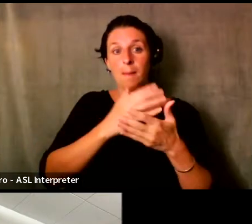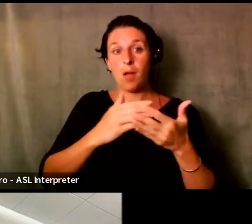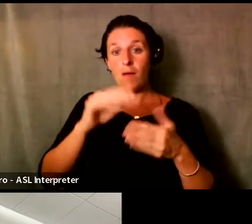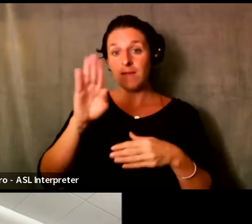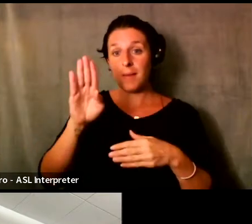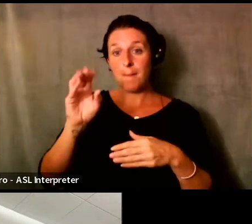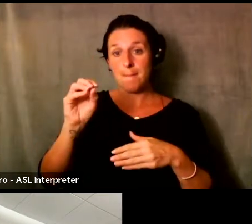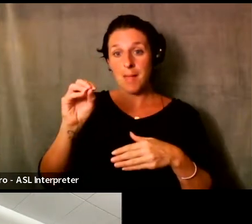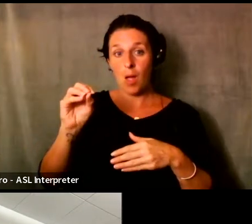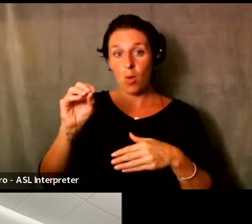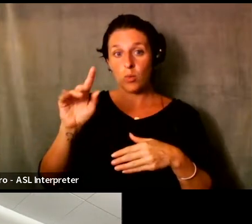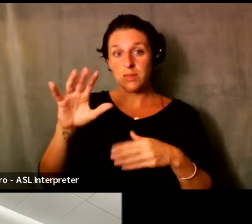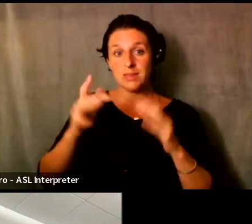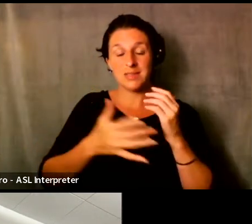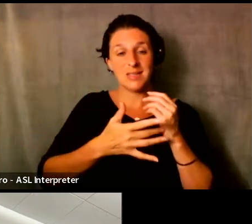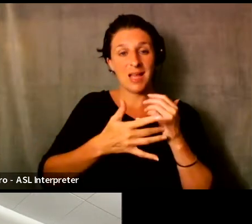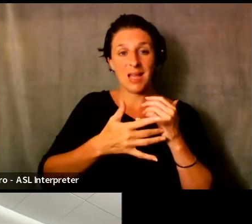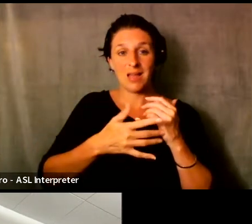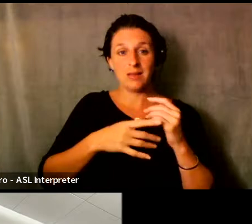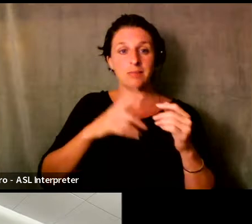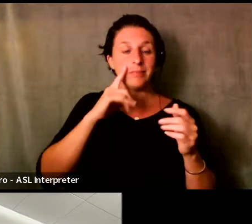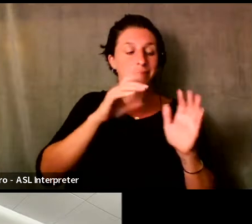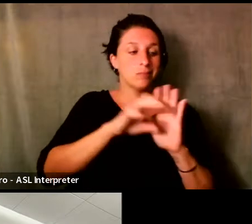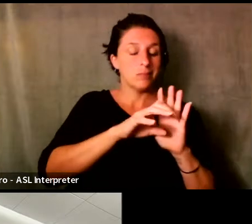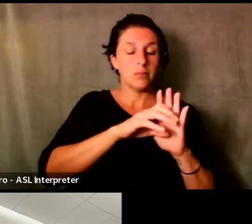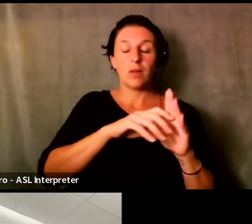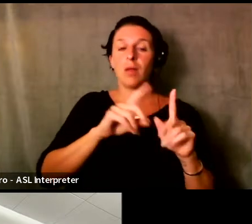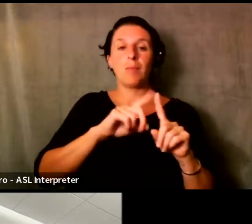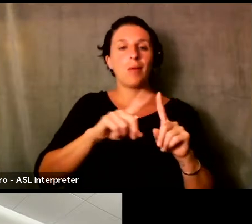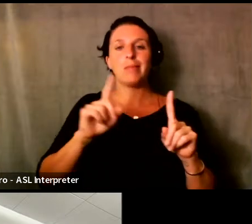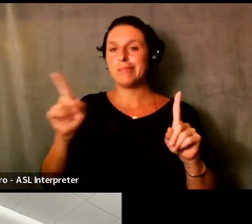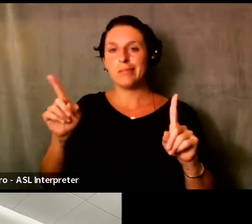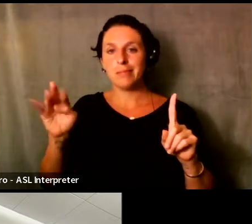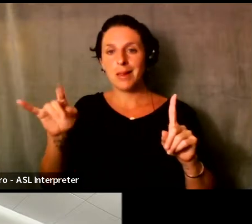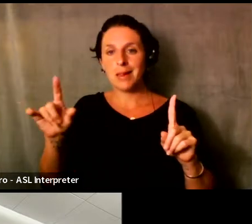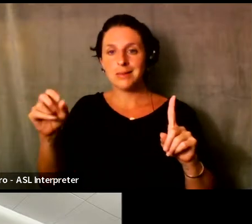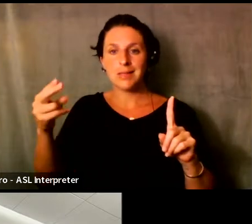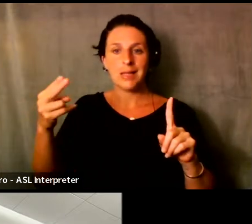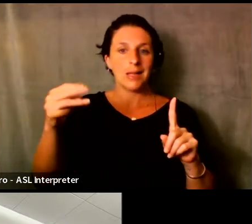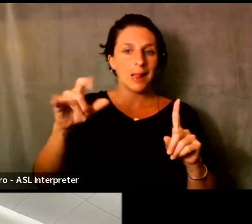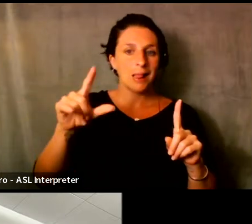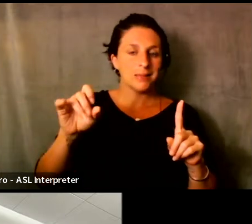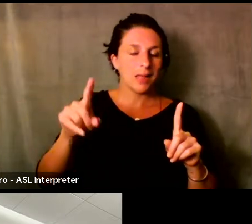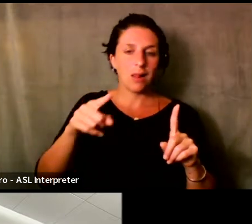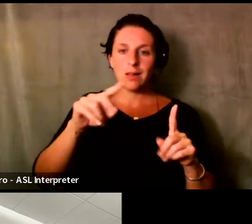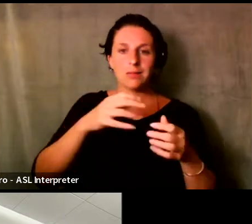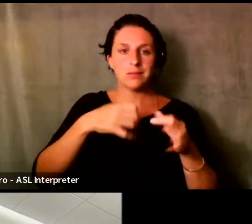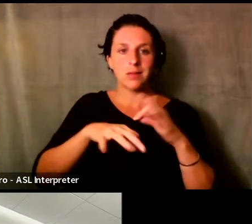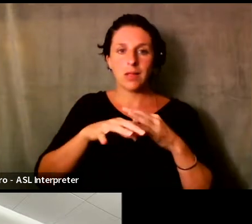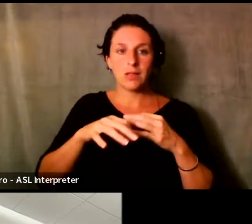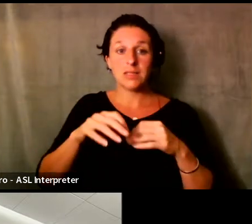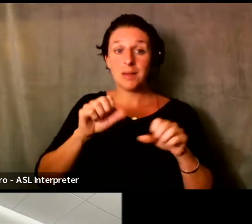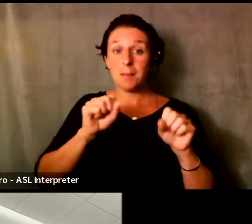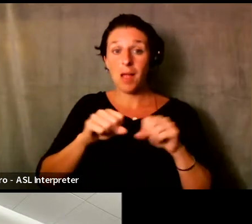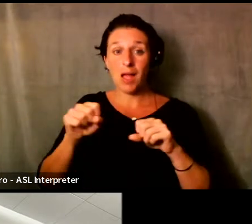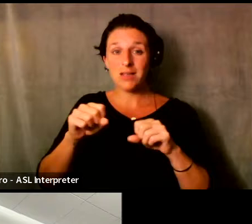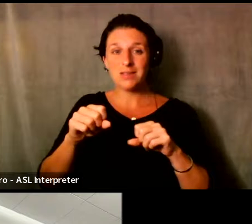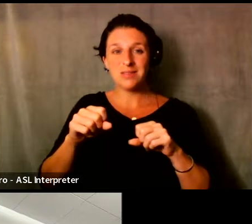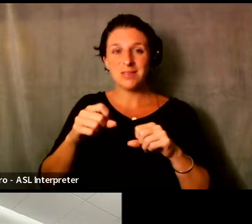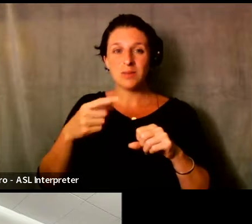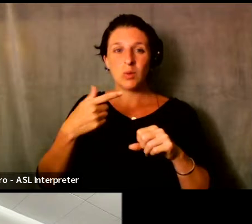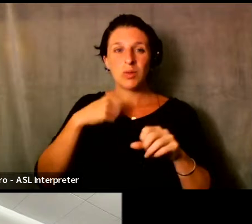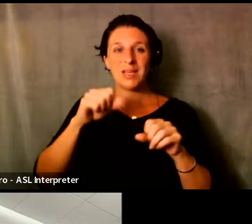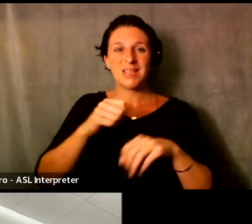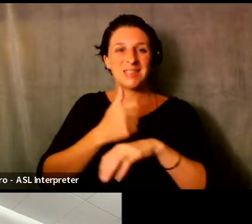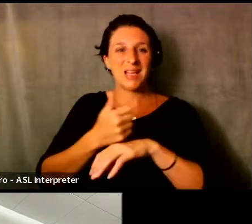let's just say, but they go to Mills or Hillsdale, is it possible that we could set up, I mean, this sounds